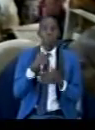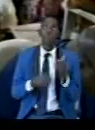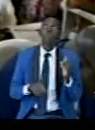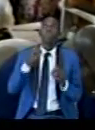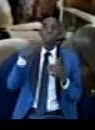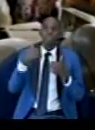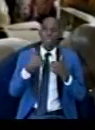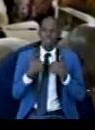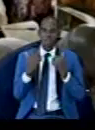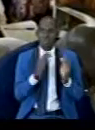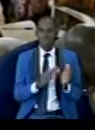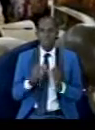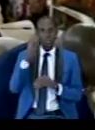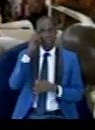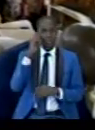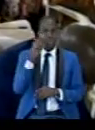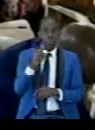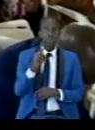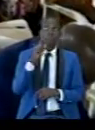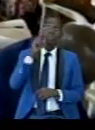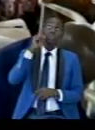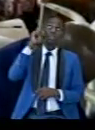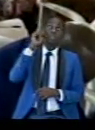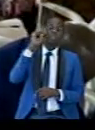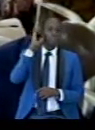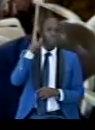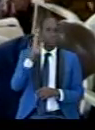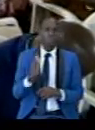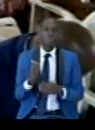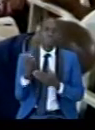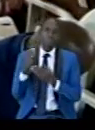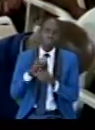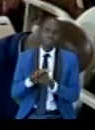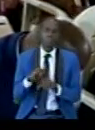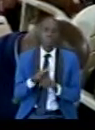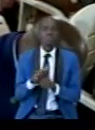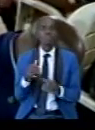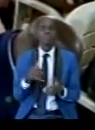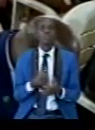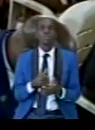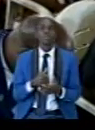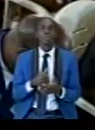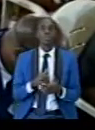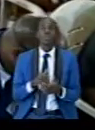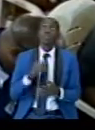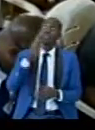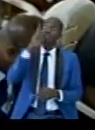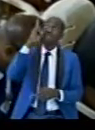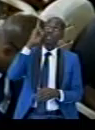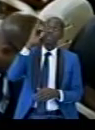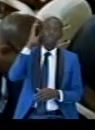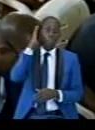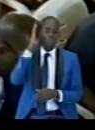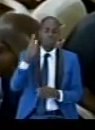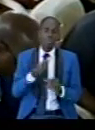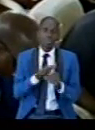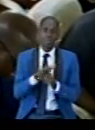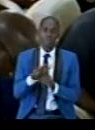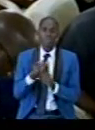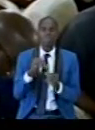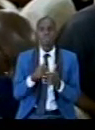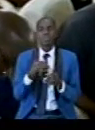for you, he will fulfill. Yeah. I said he will